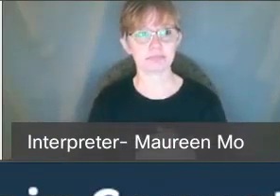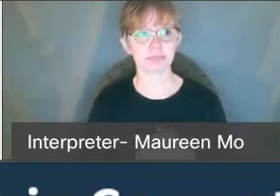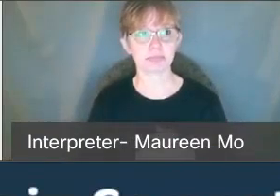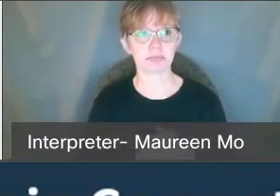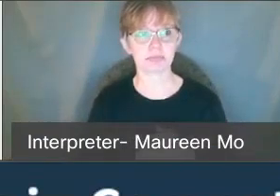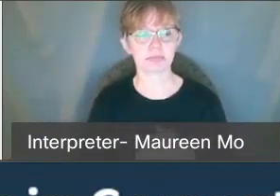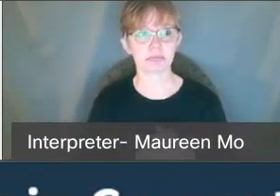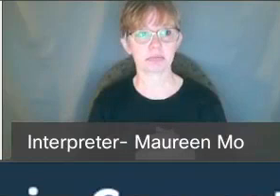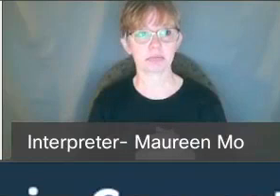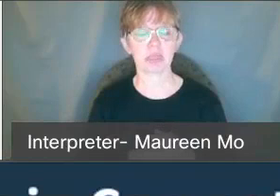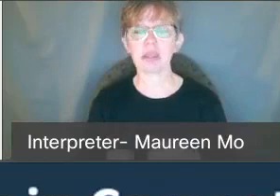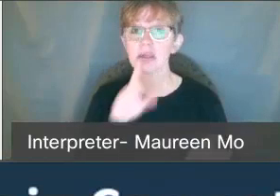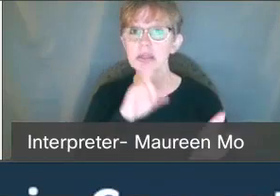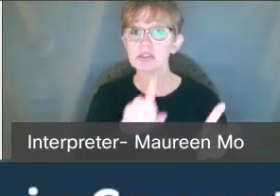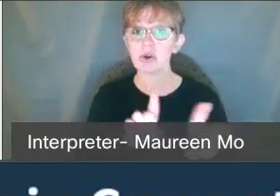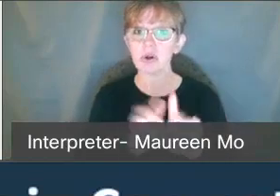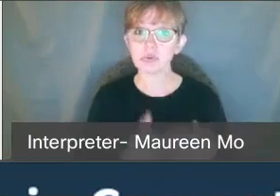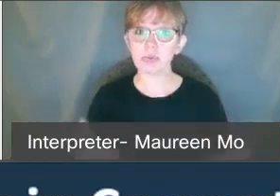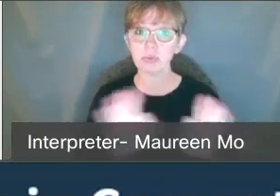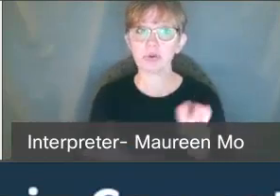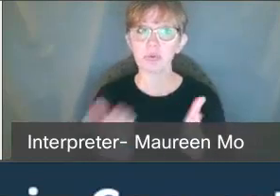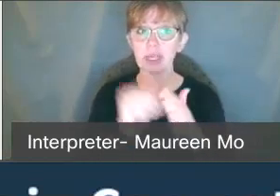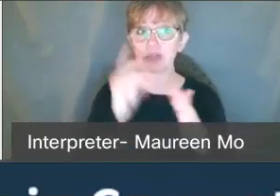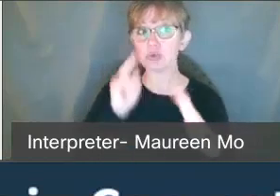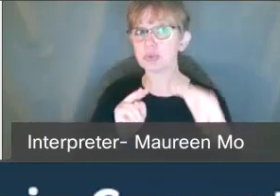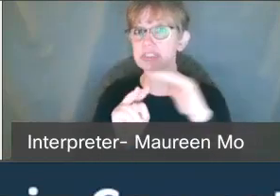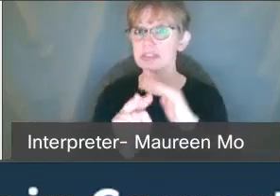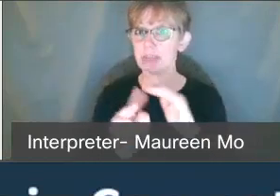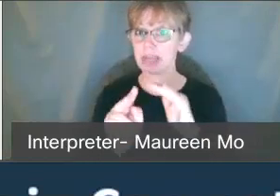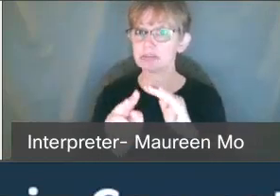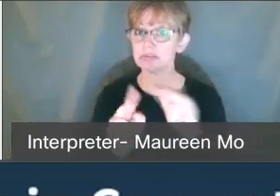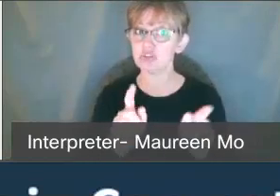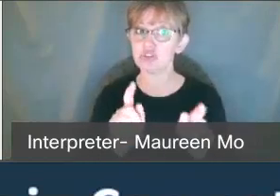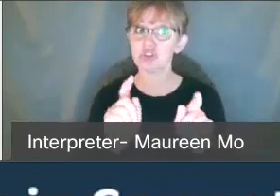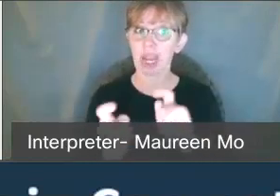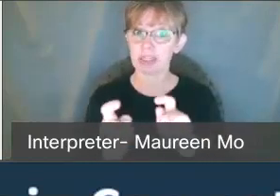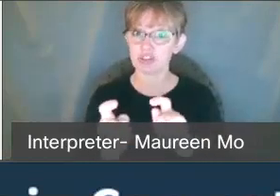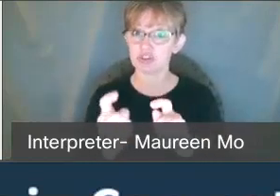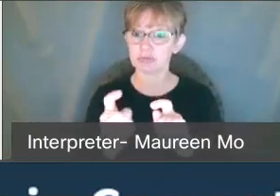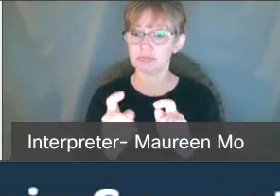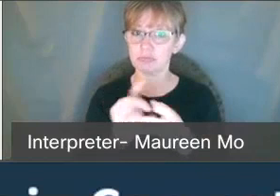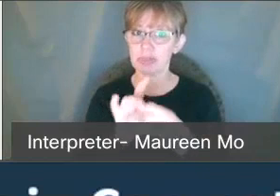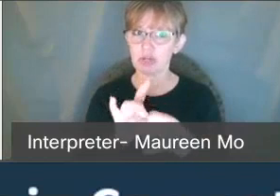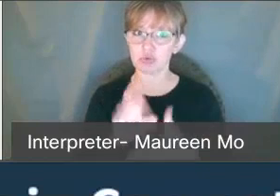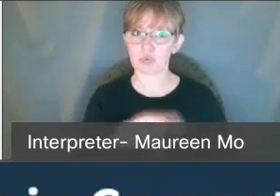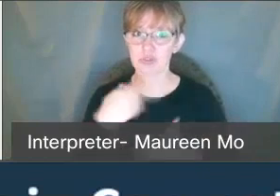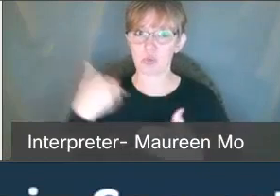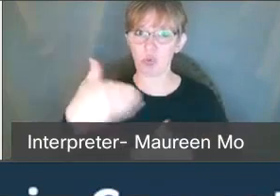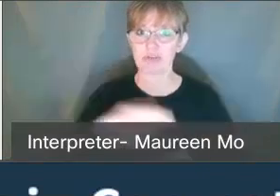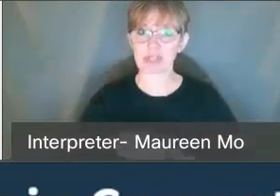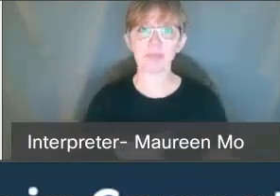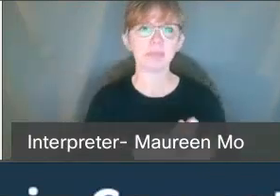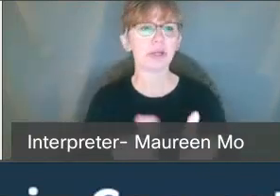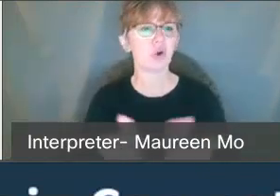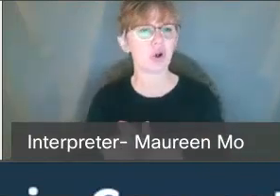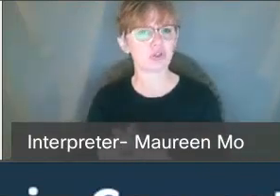It's also important that, again, we anticipate change in risk over time in response to intervention, but also in response to changes